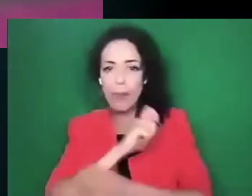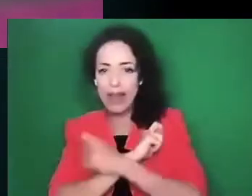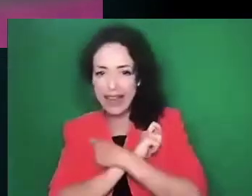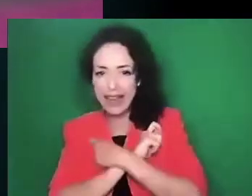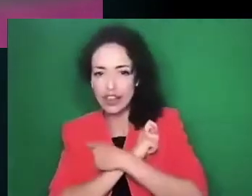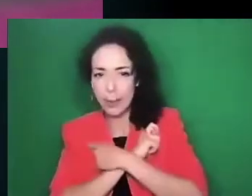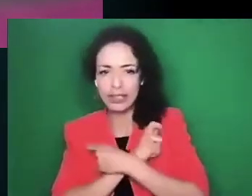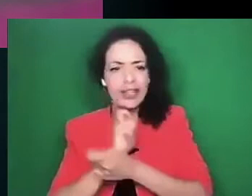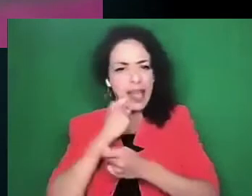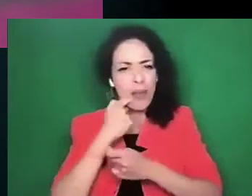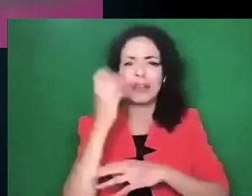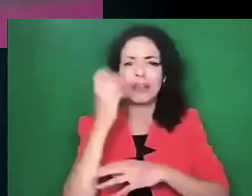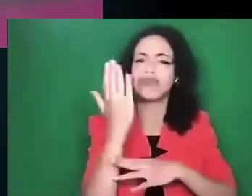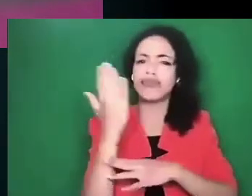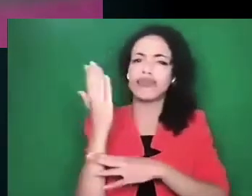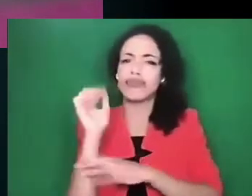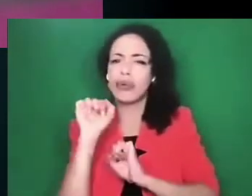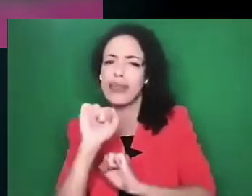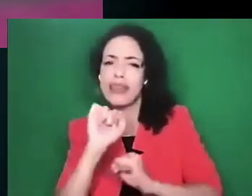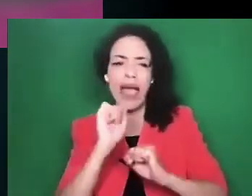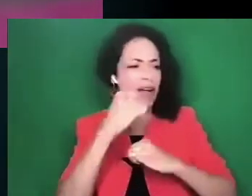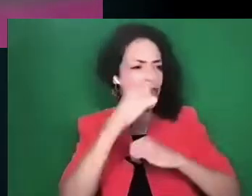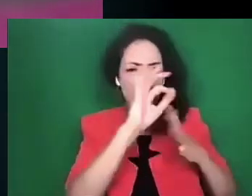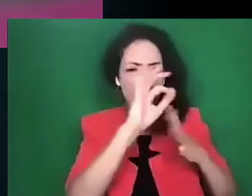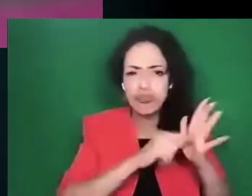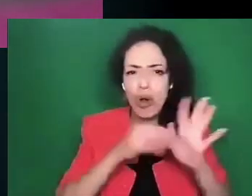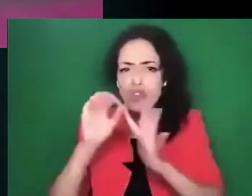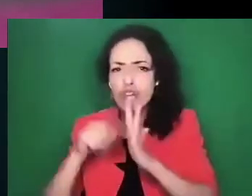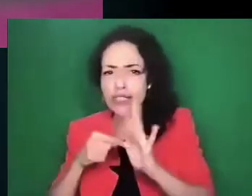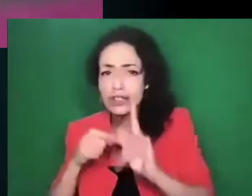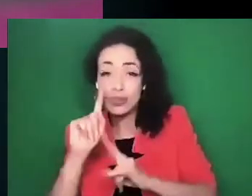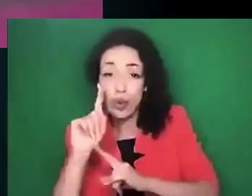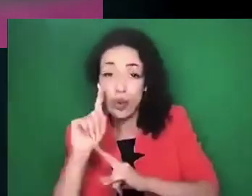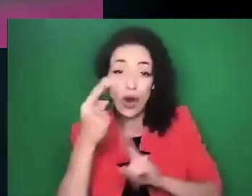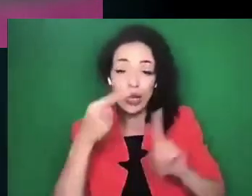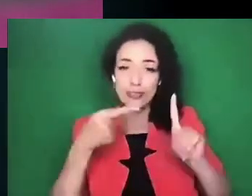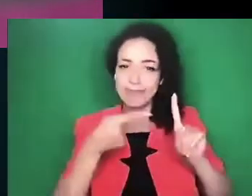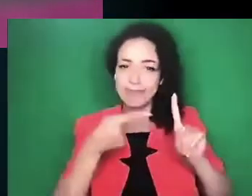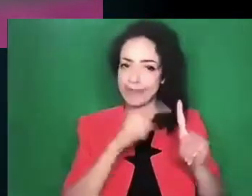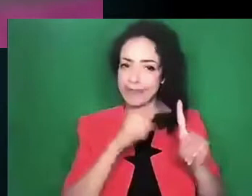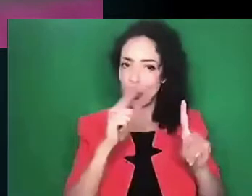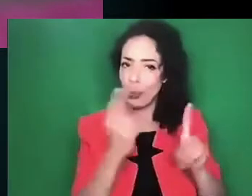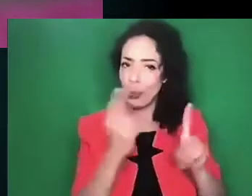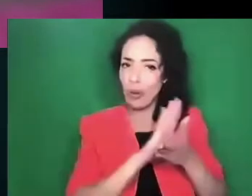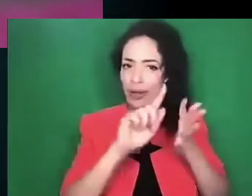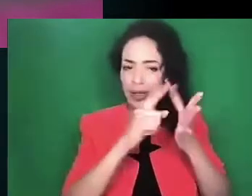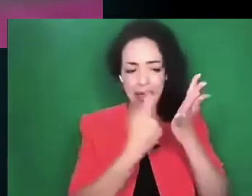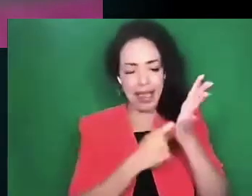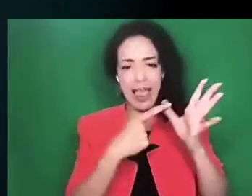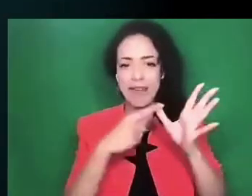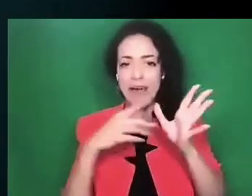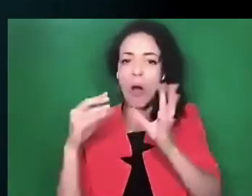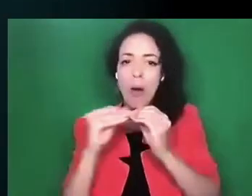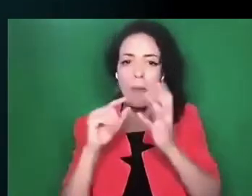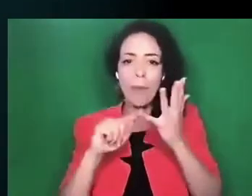with Rashad Saleem as well. So first, it's a very great pleasure to introduce you to Hira Buktashian. Hira was born